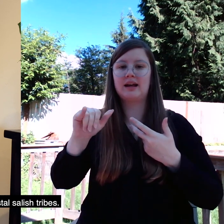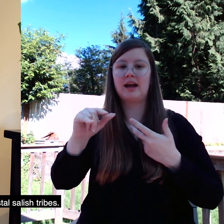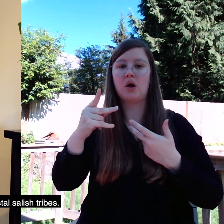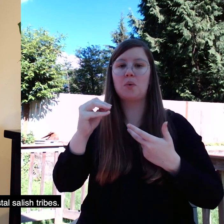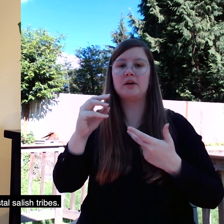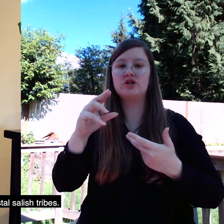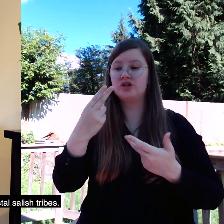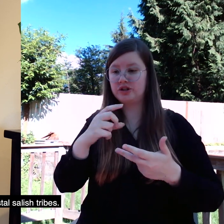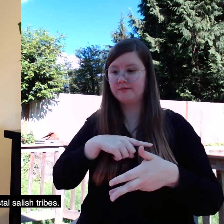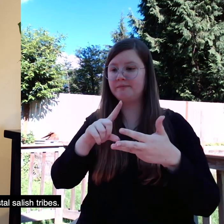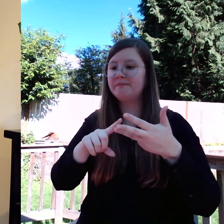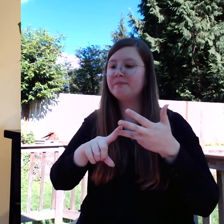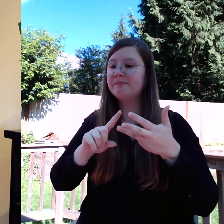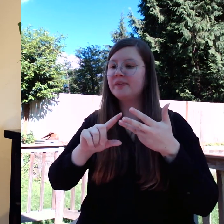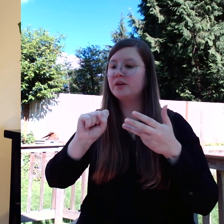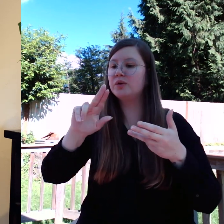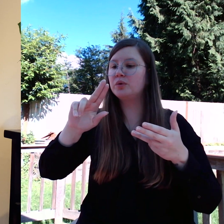other Coastal Salish tribes.